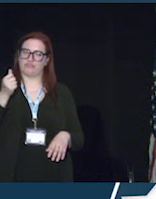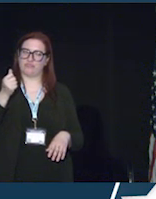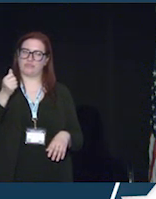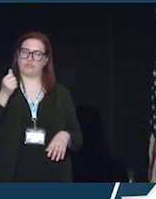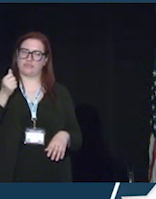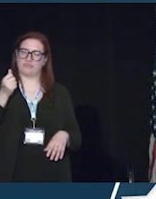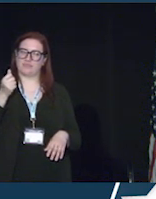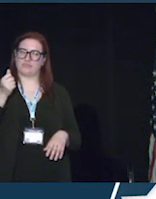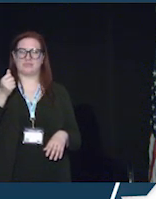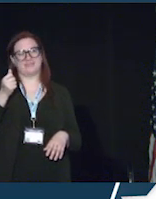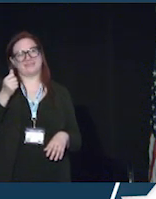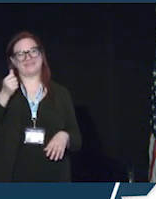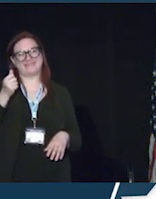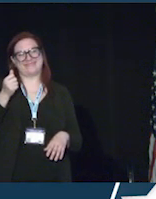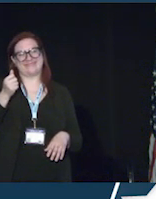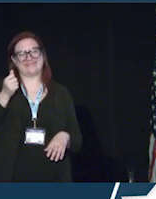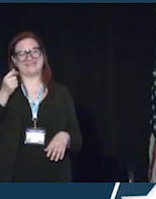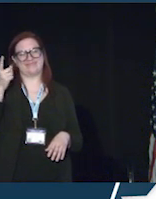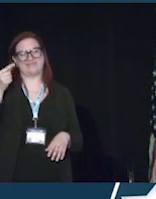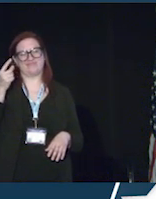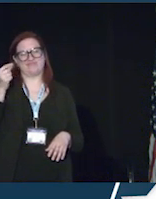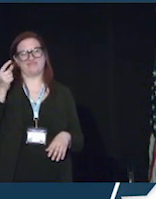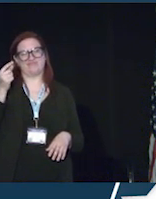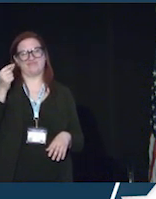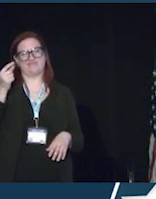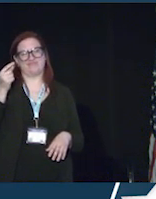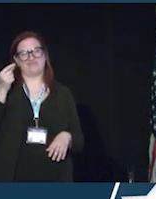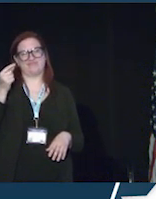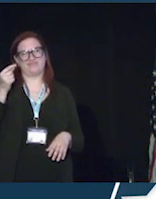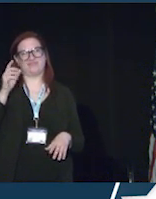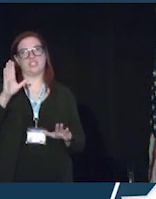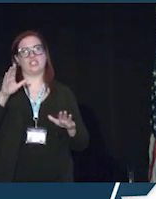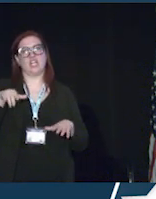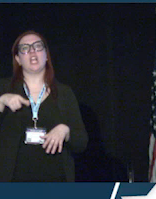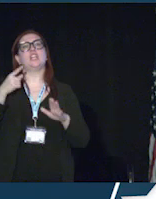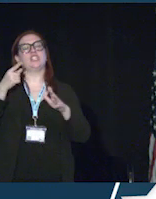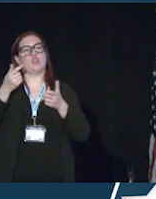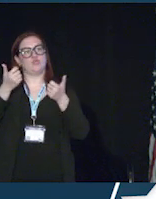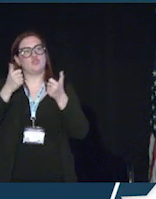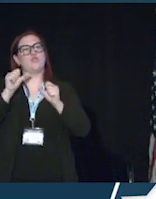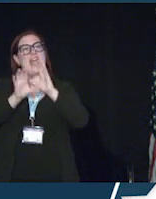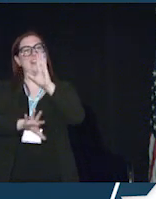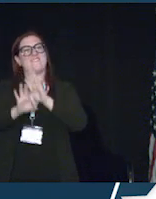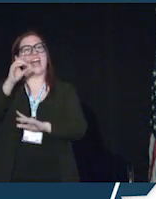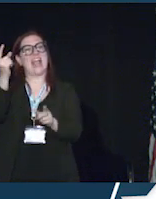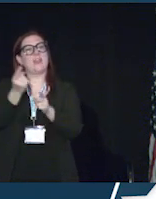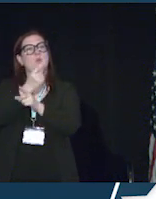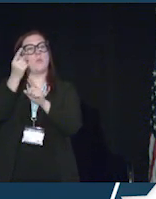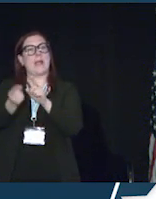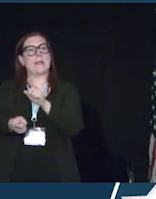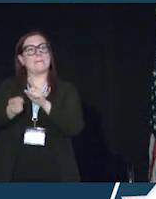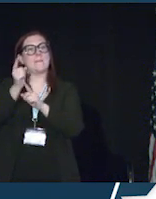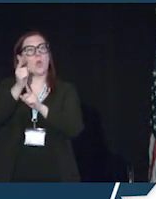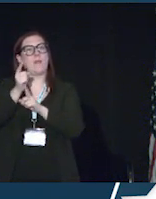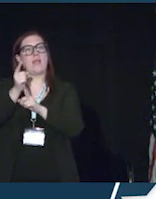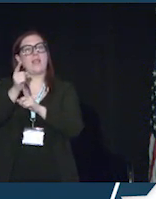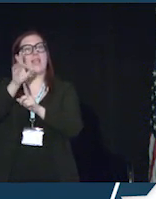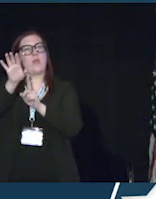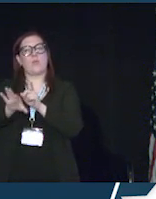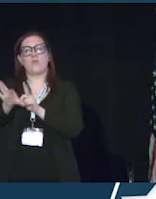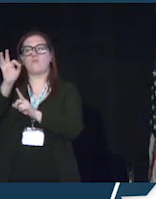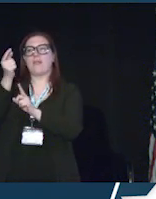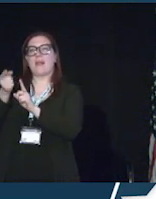I would say, to find the right moment, and in this, share it